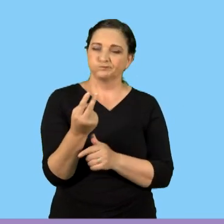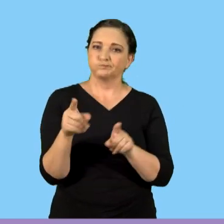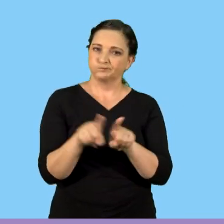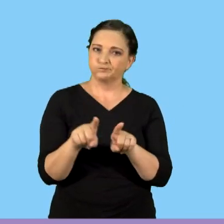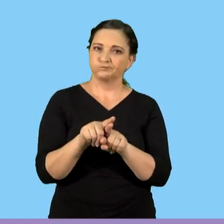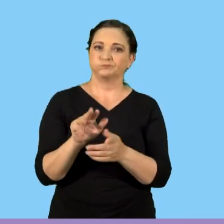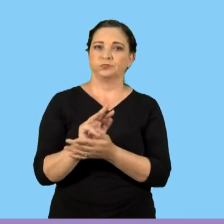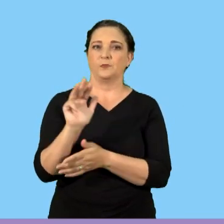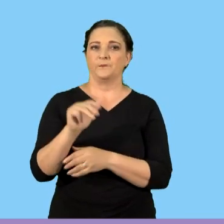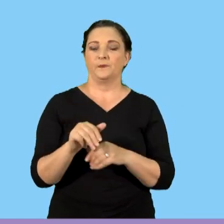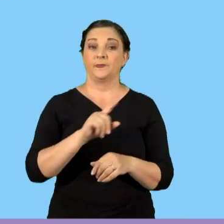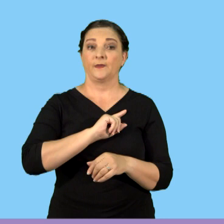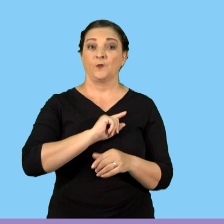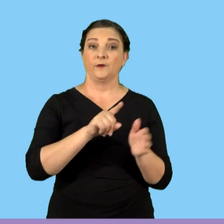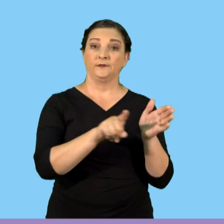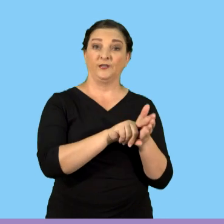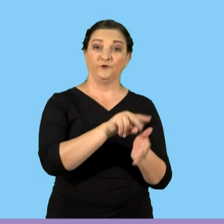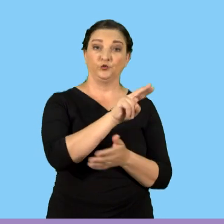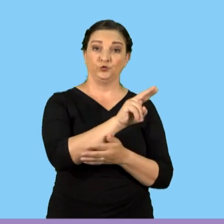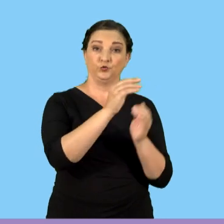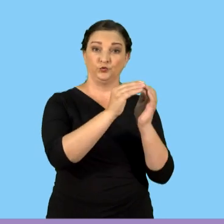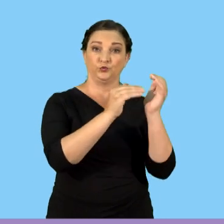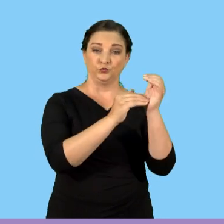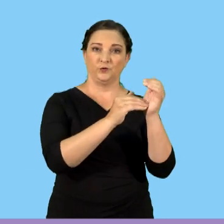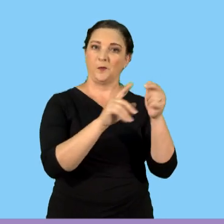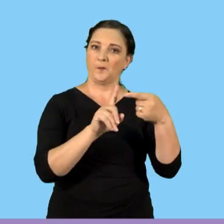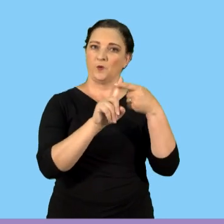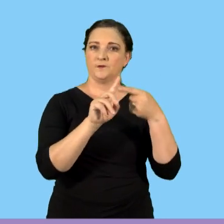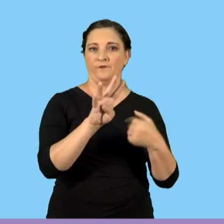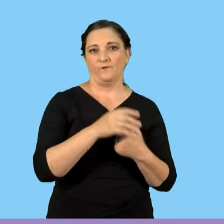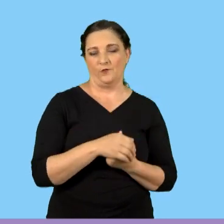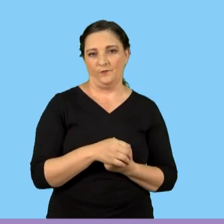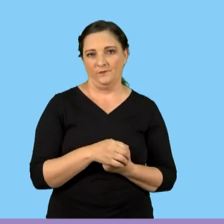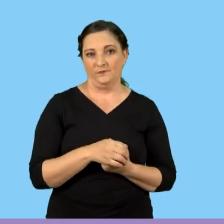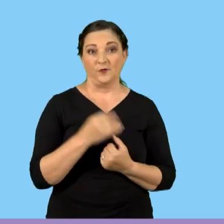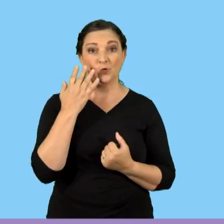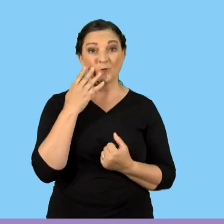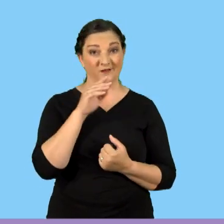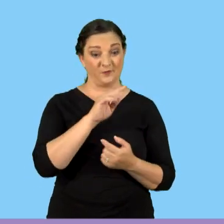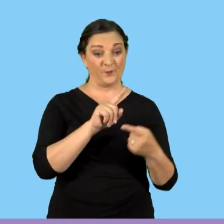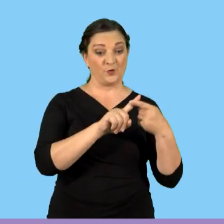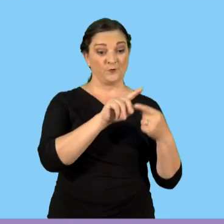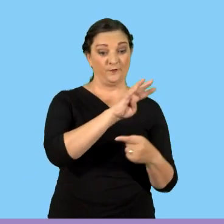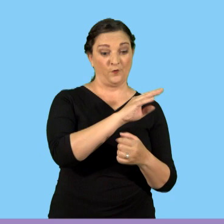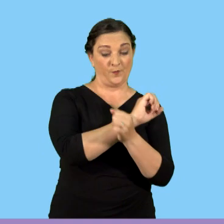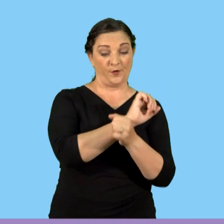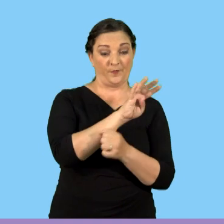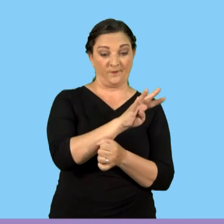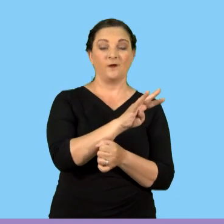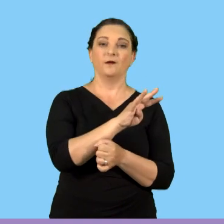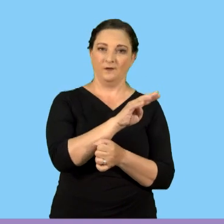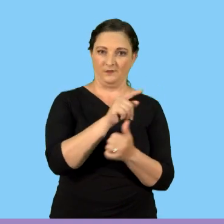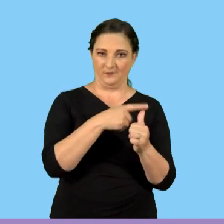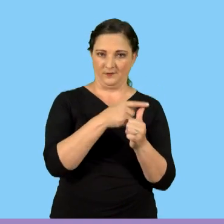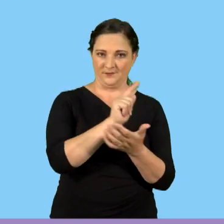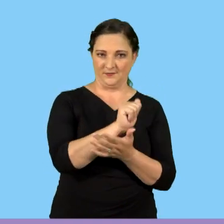also going to be a 19 because negative 2 squared is a positive 4. And when we multiply that by 4, that is going to